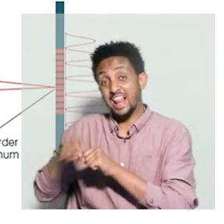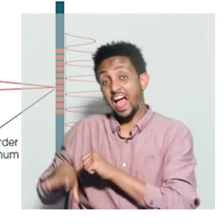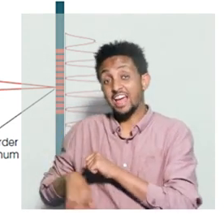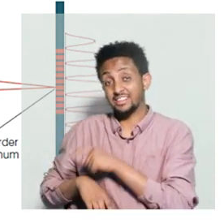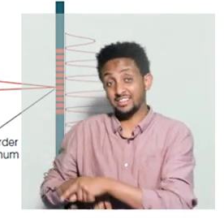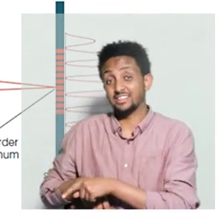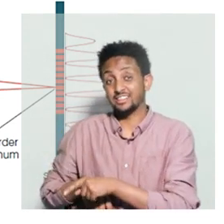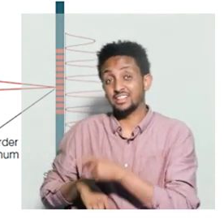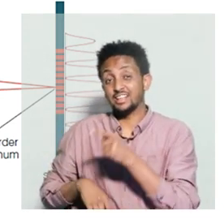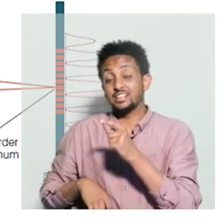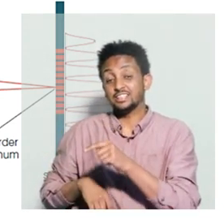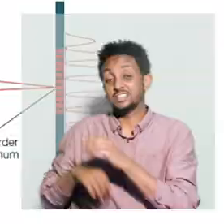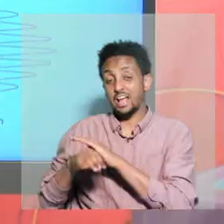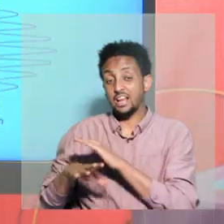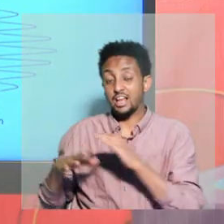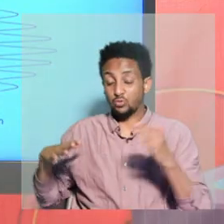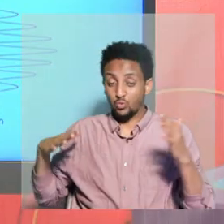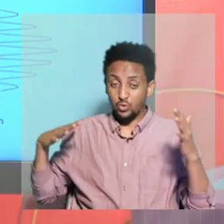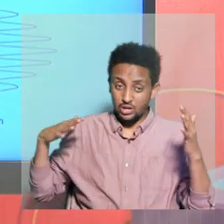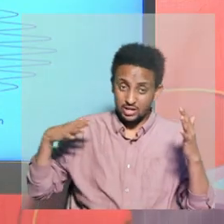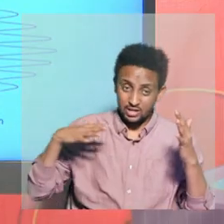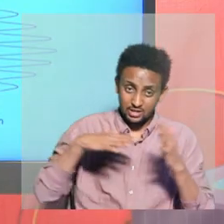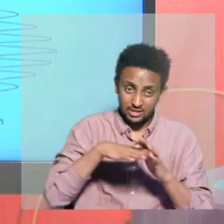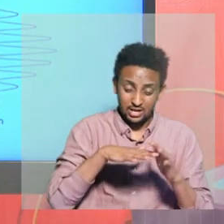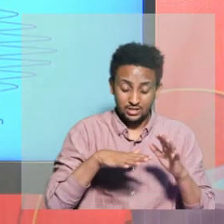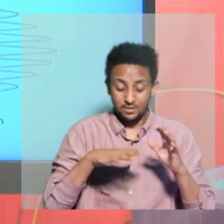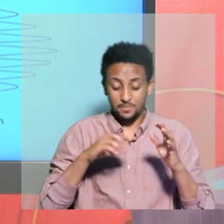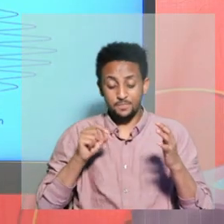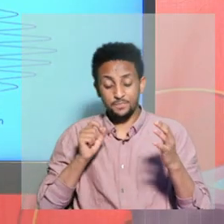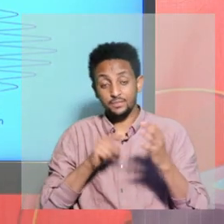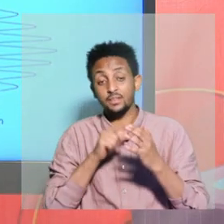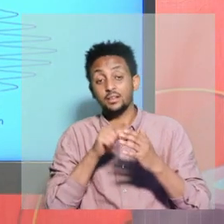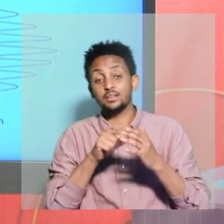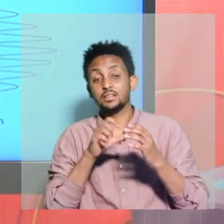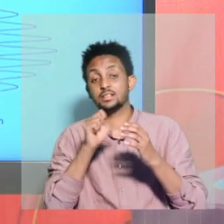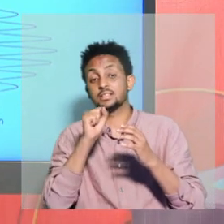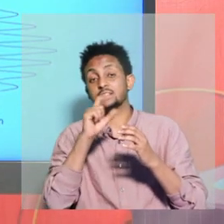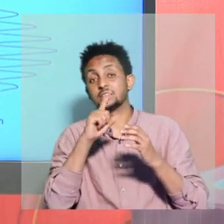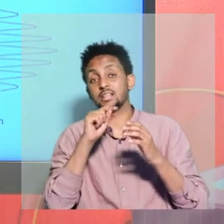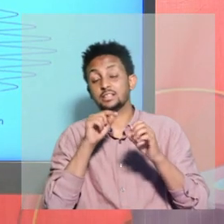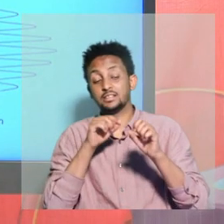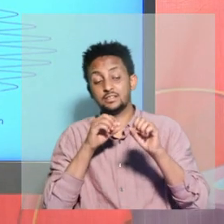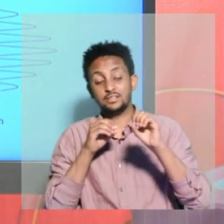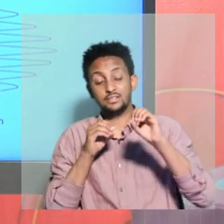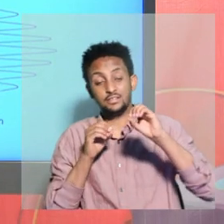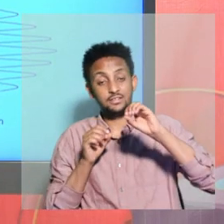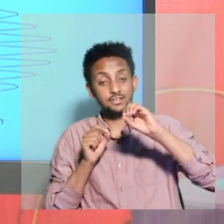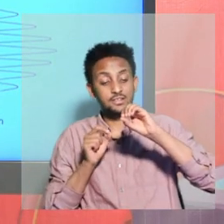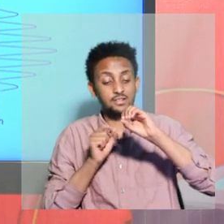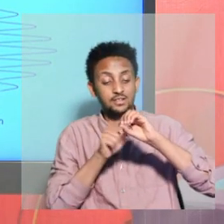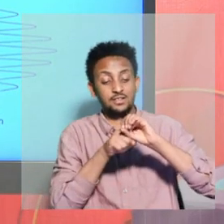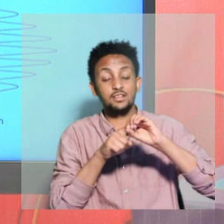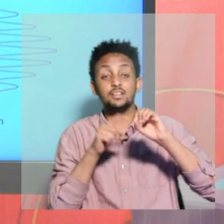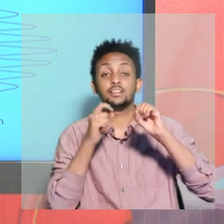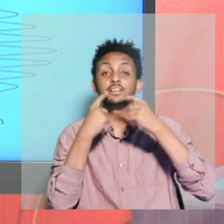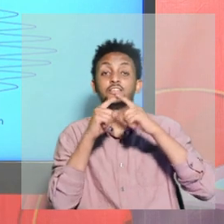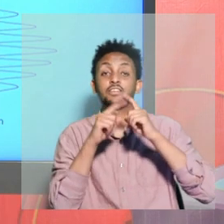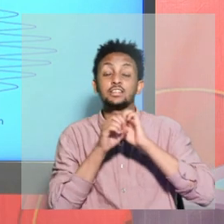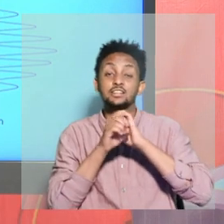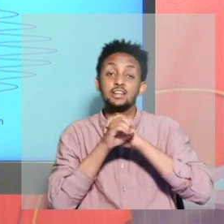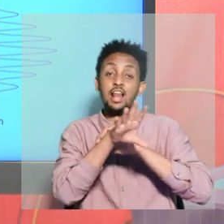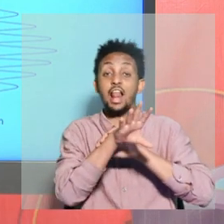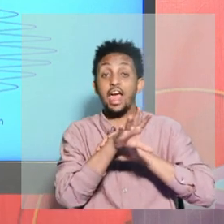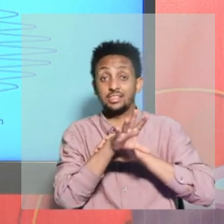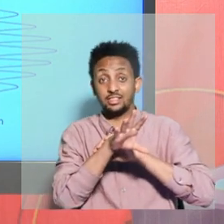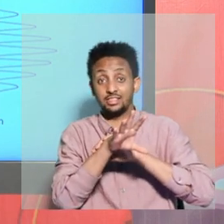and allow it to pass through two slits. And those slits will diffract so that there is a diffraction nature